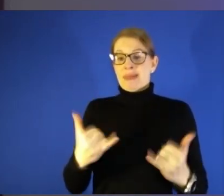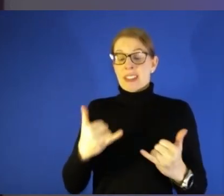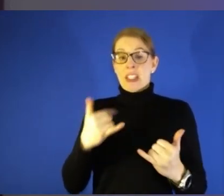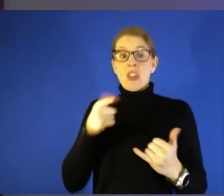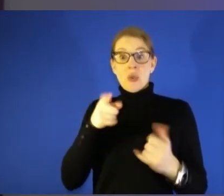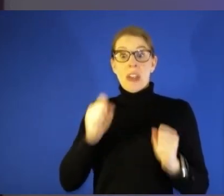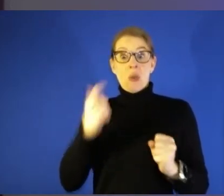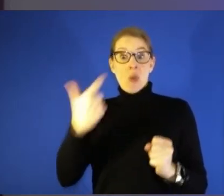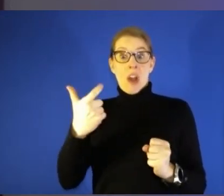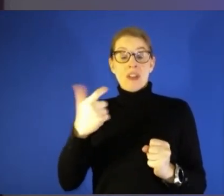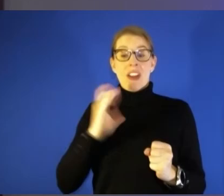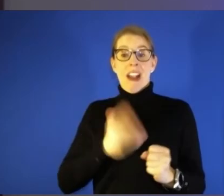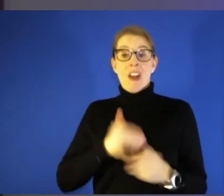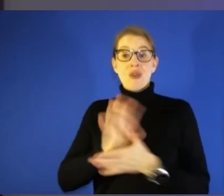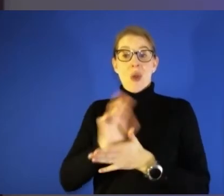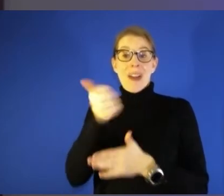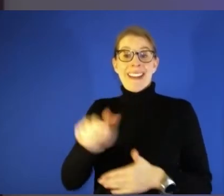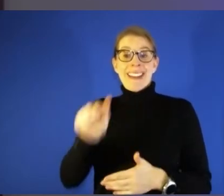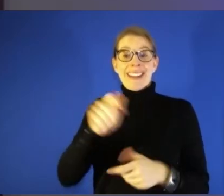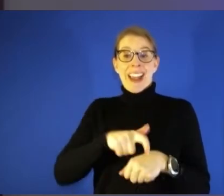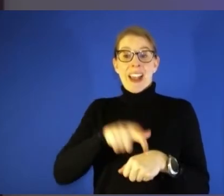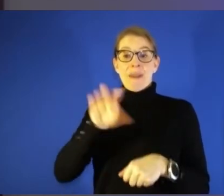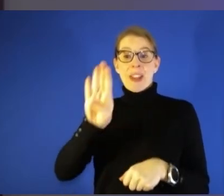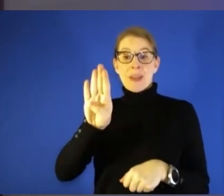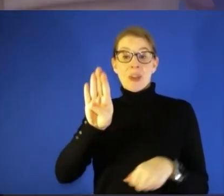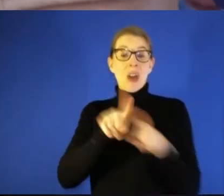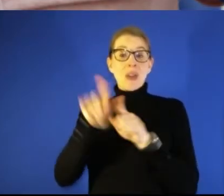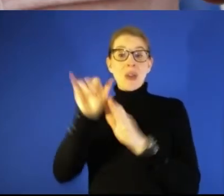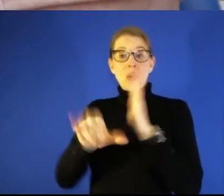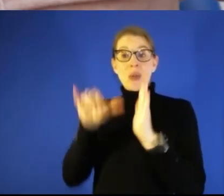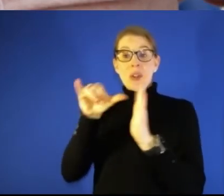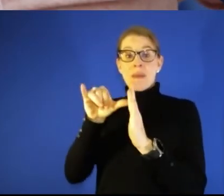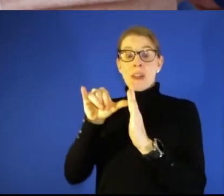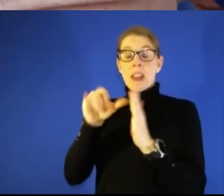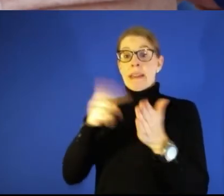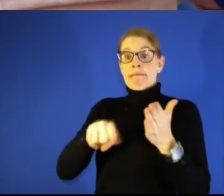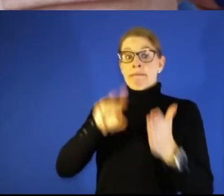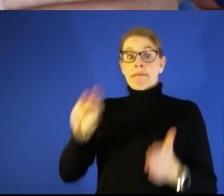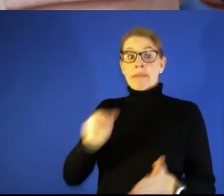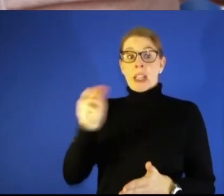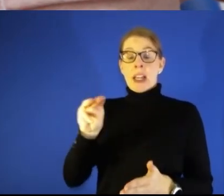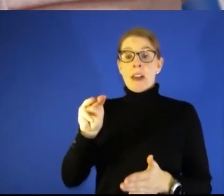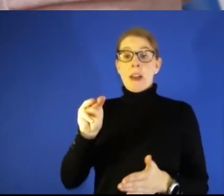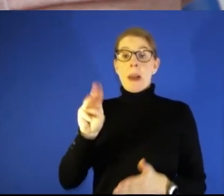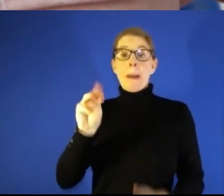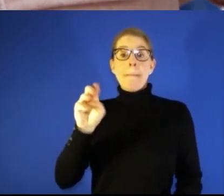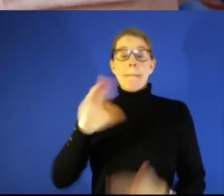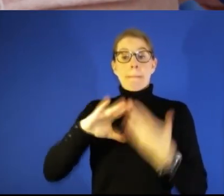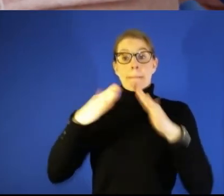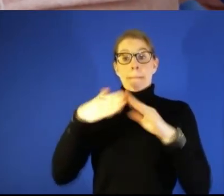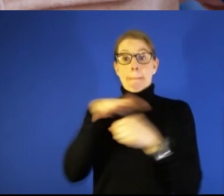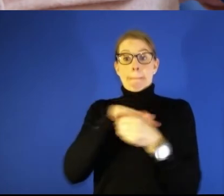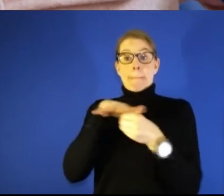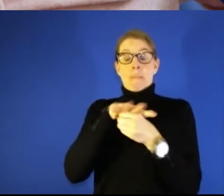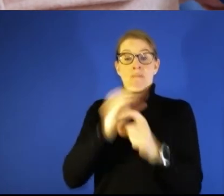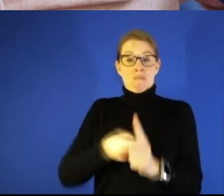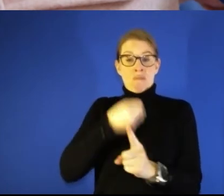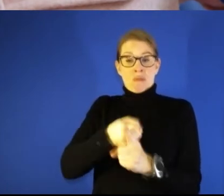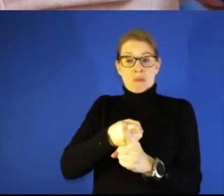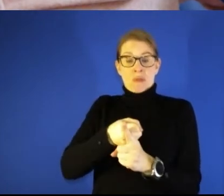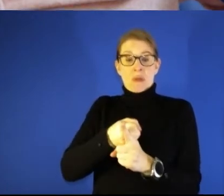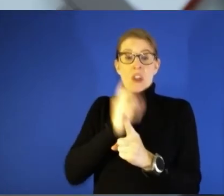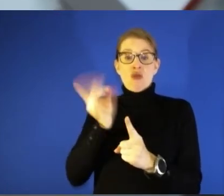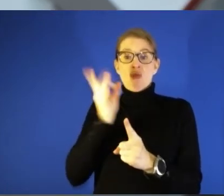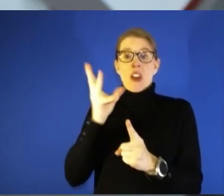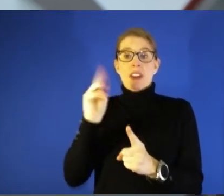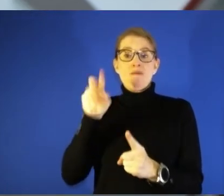anytime on Facebook and on YouTube. Coming up on Monday, the metro area has been hit in crisis mode for